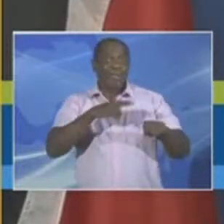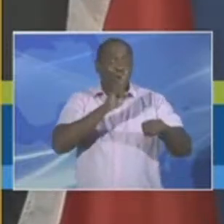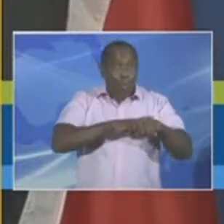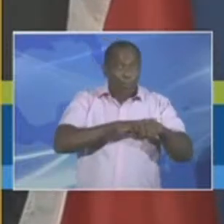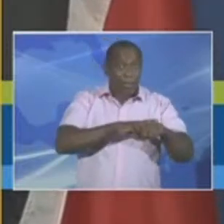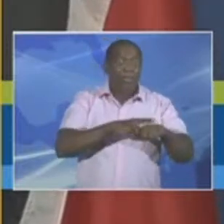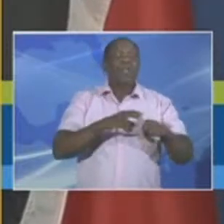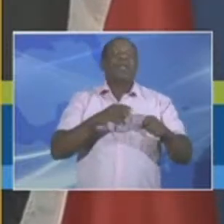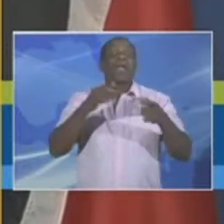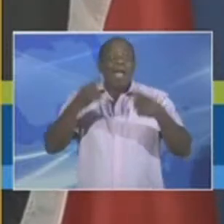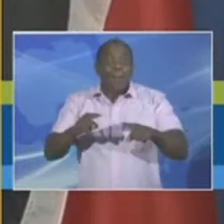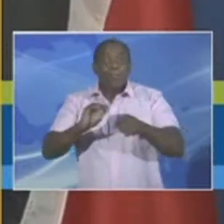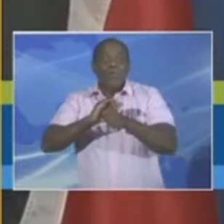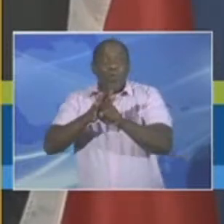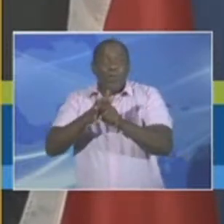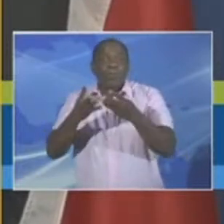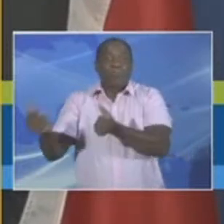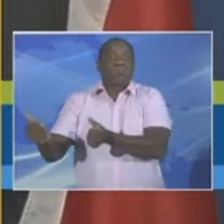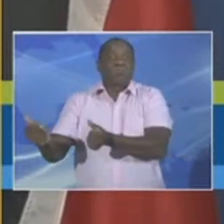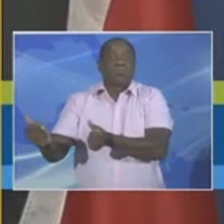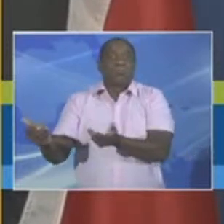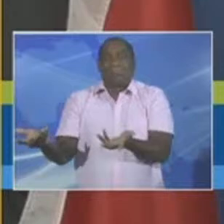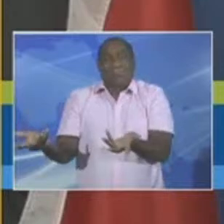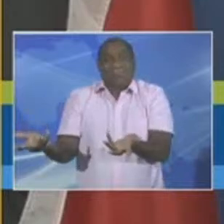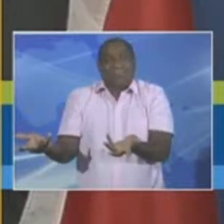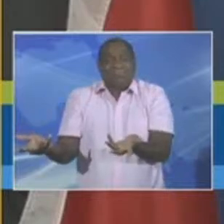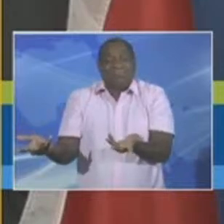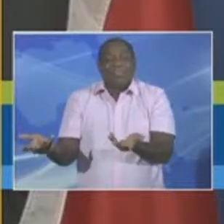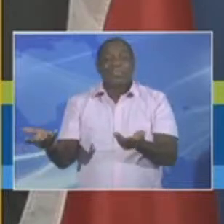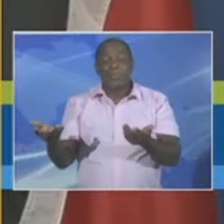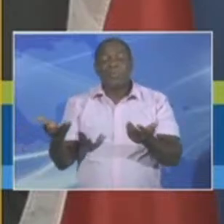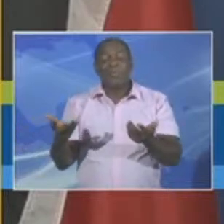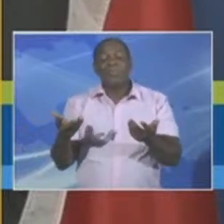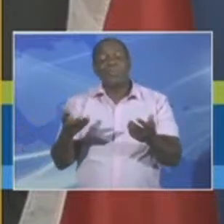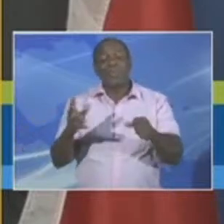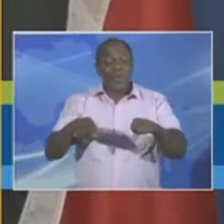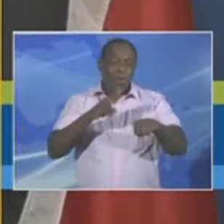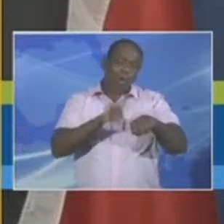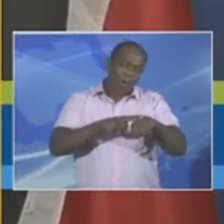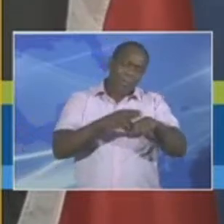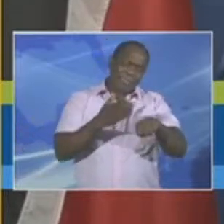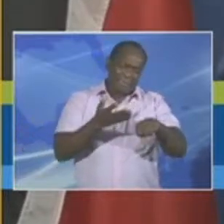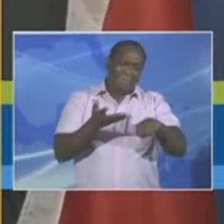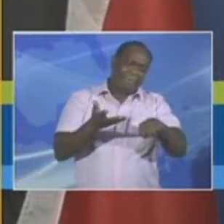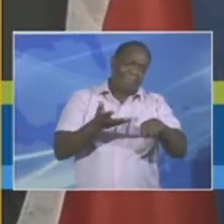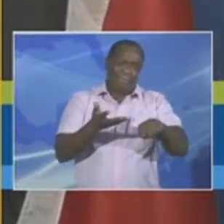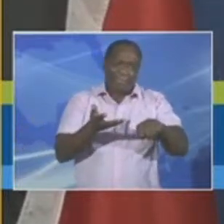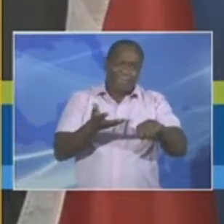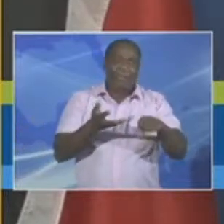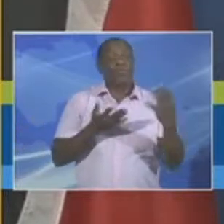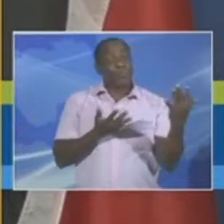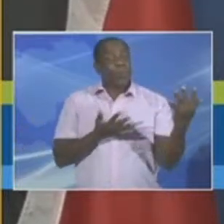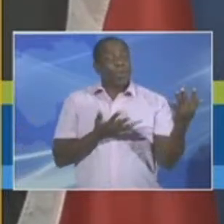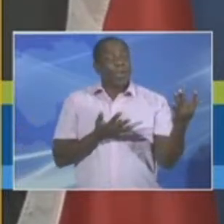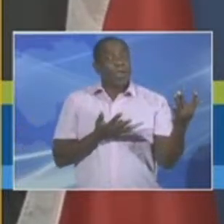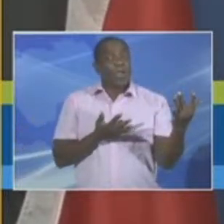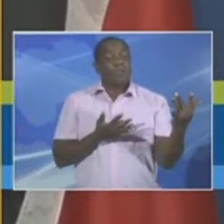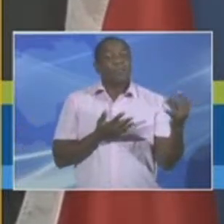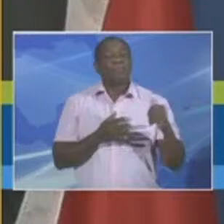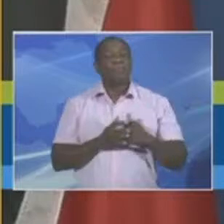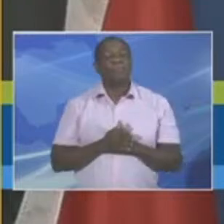threat of the virus. Normalcy will not return until we are in a position to say,